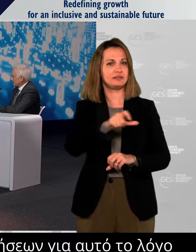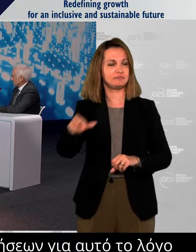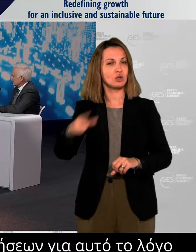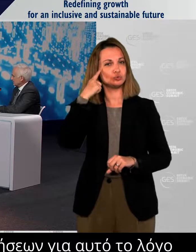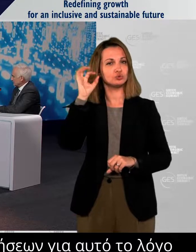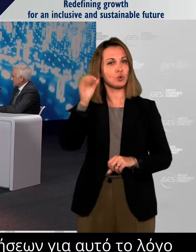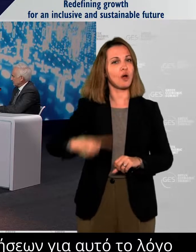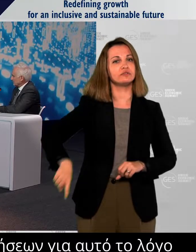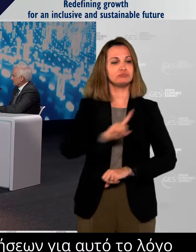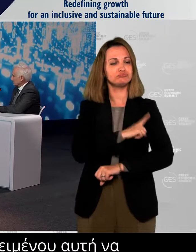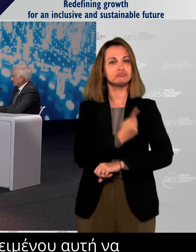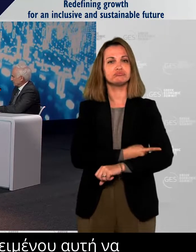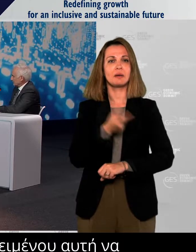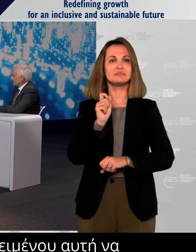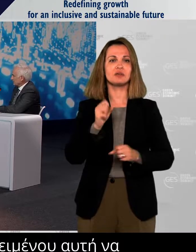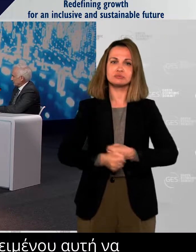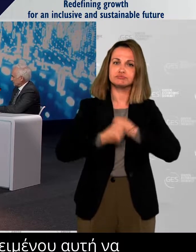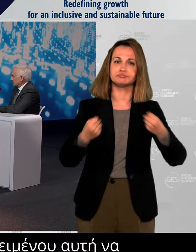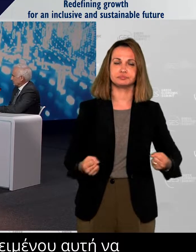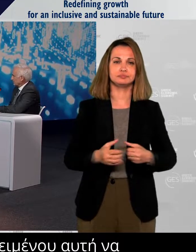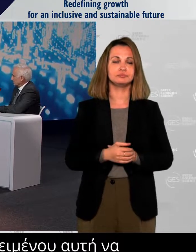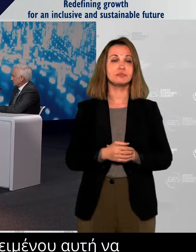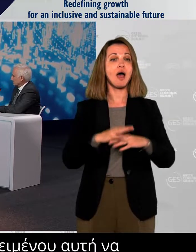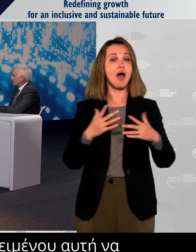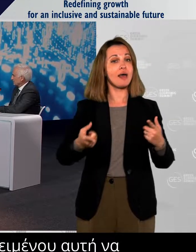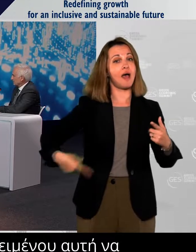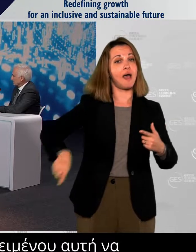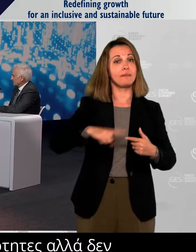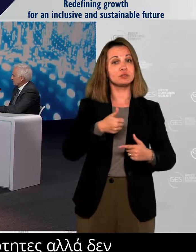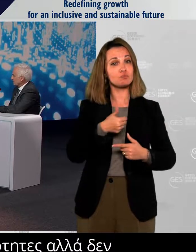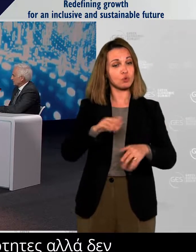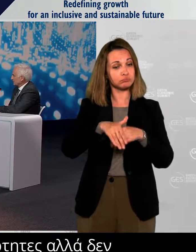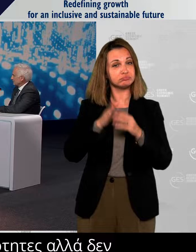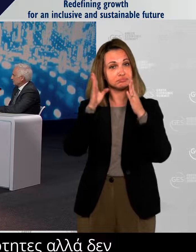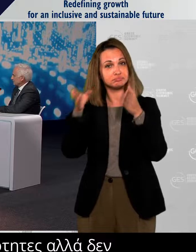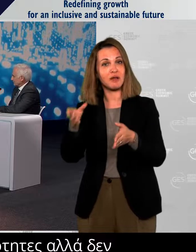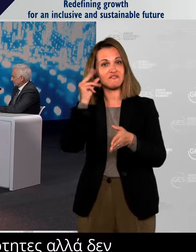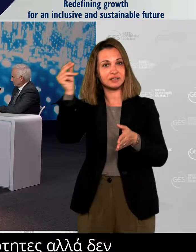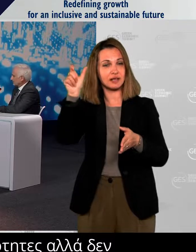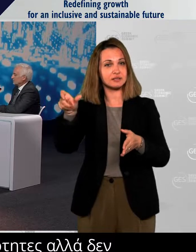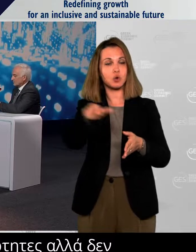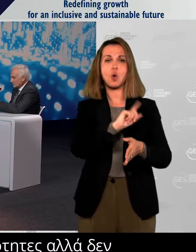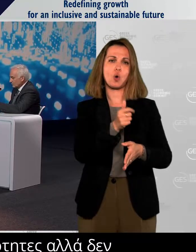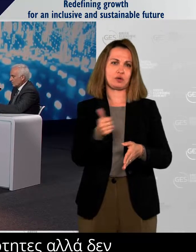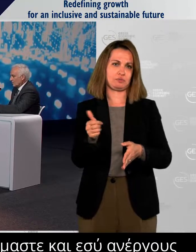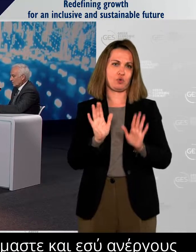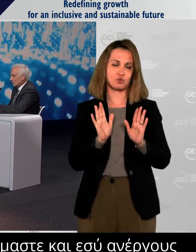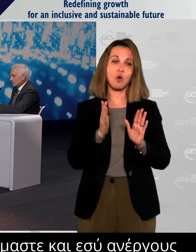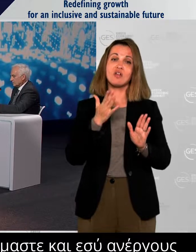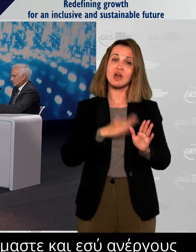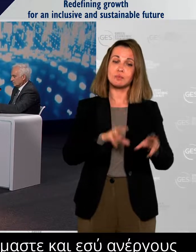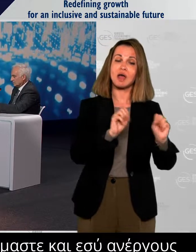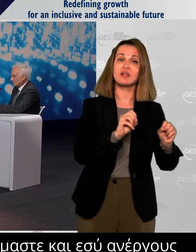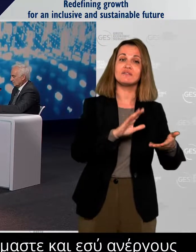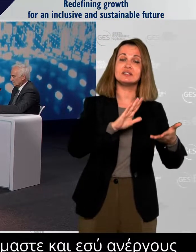reskill themselves to become more competitive. And everything has to be green and sustainable. That's the way we